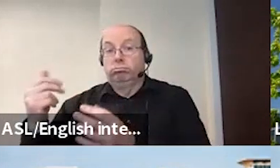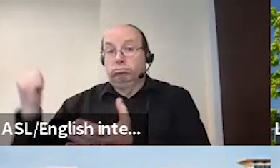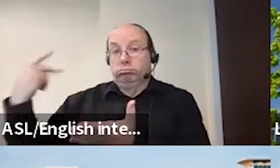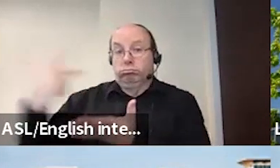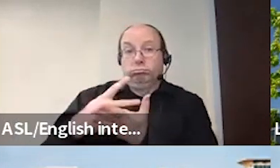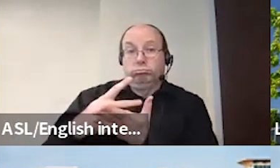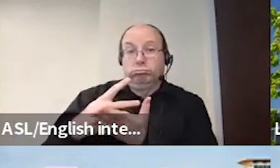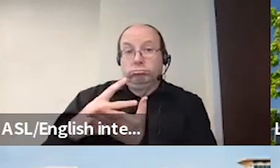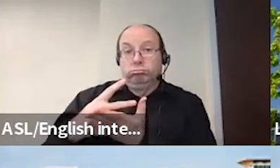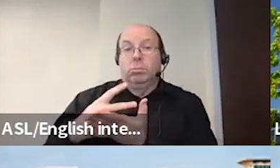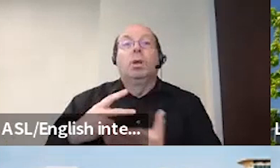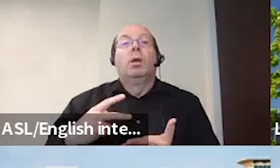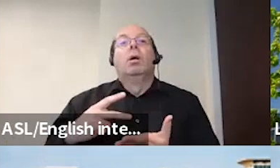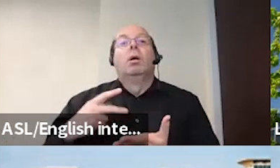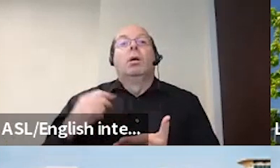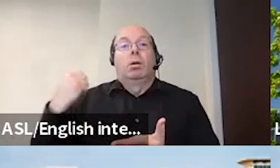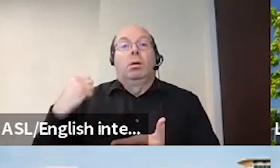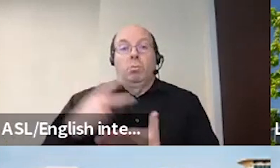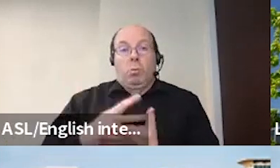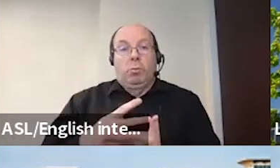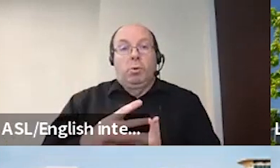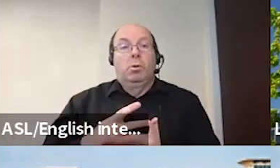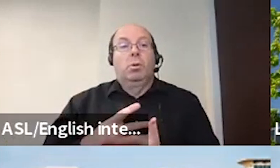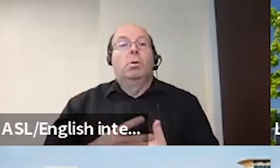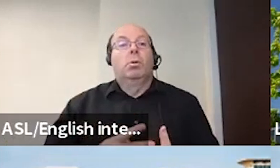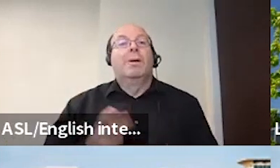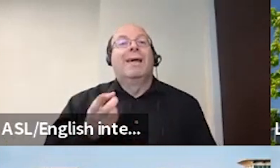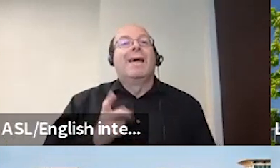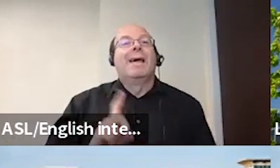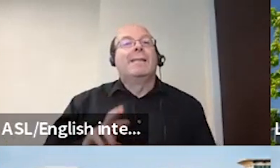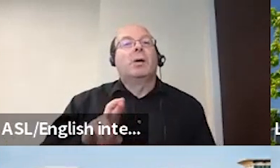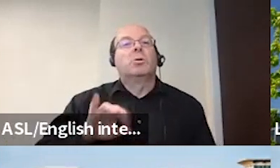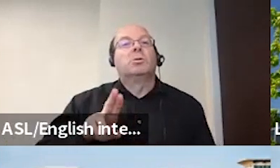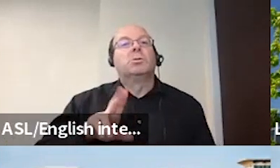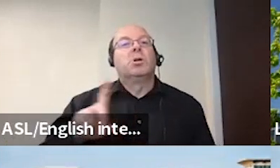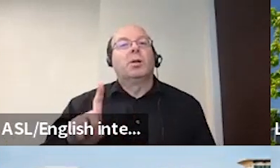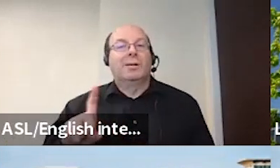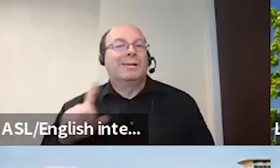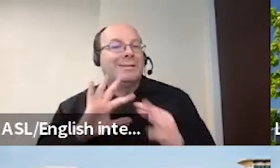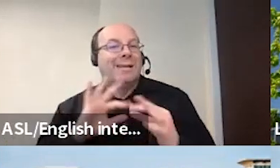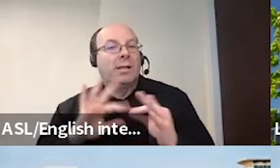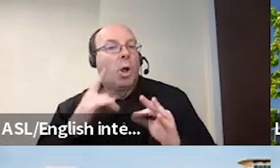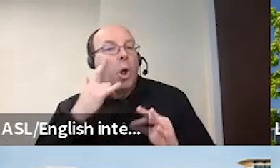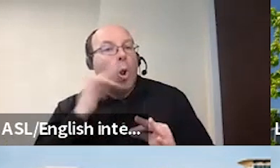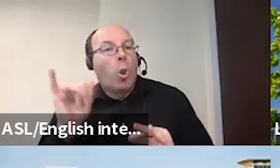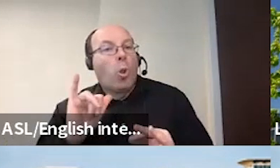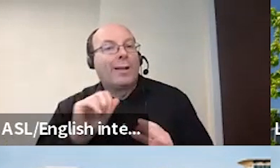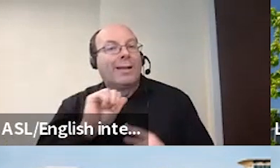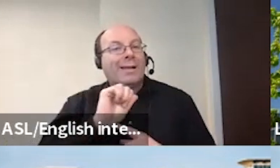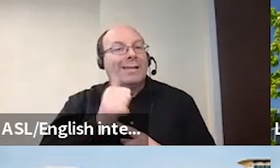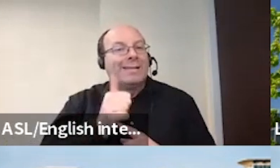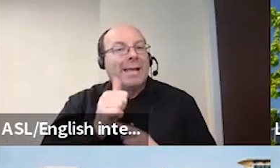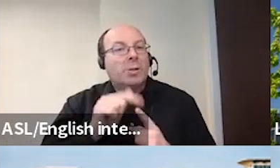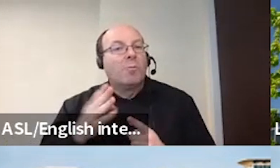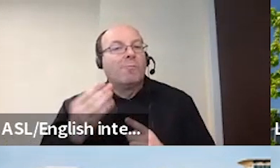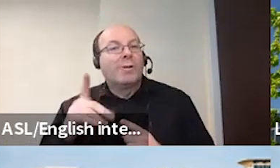Again, as Dr. Judd indicated, this Omicron variant should peak within 10 to 12 days, 10 to 14